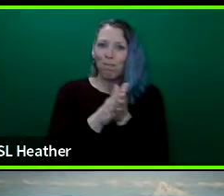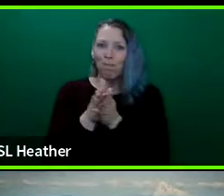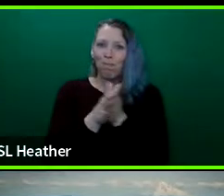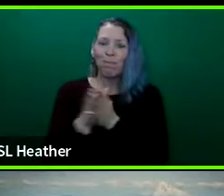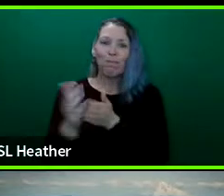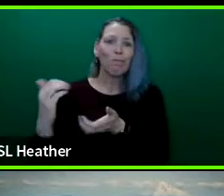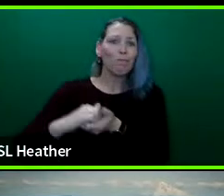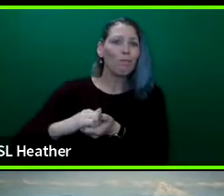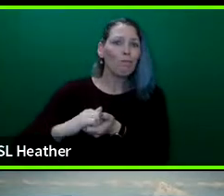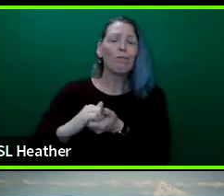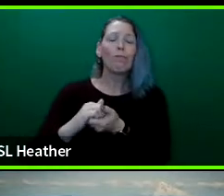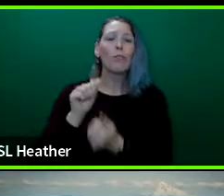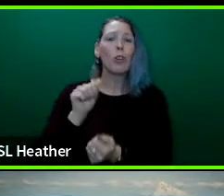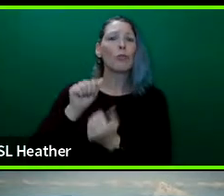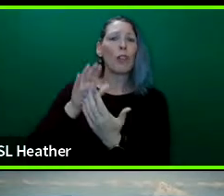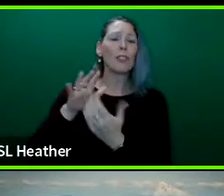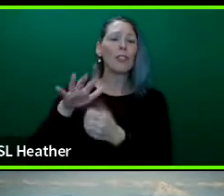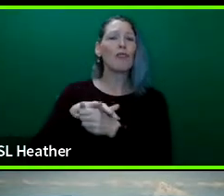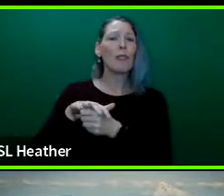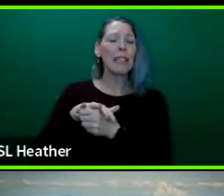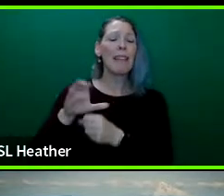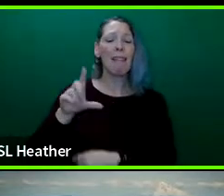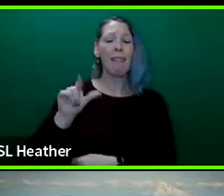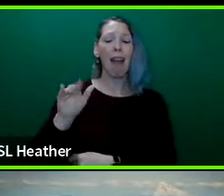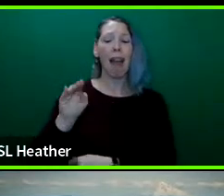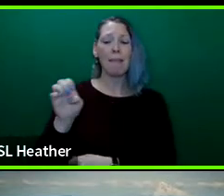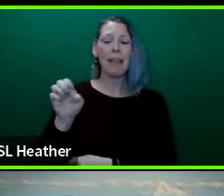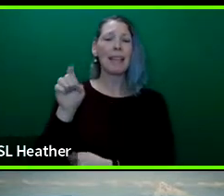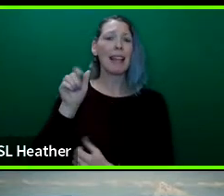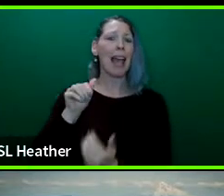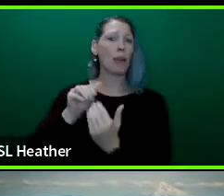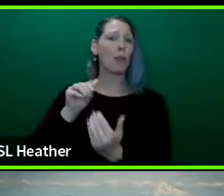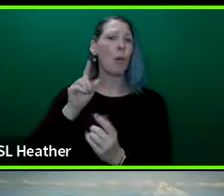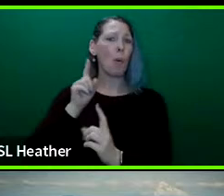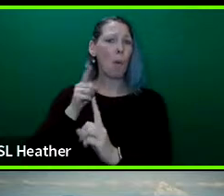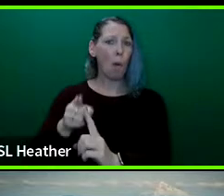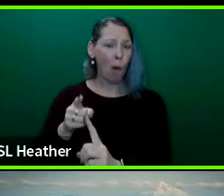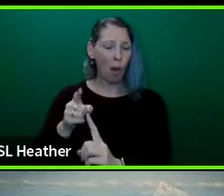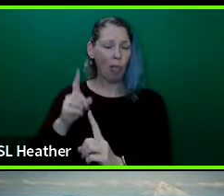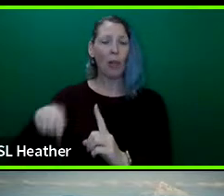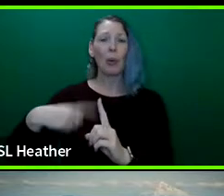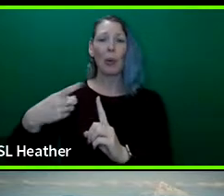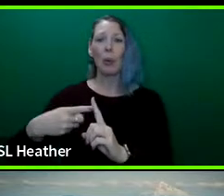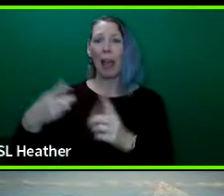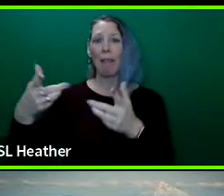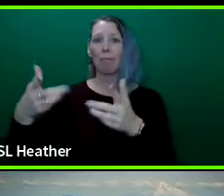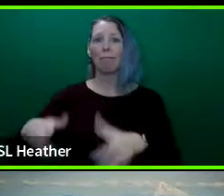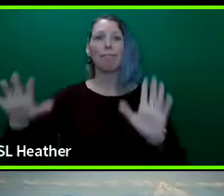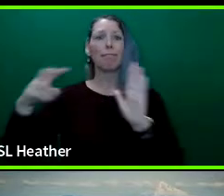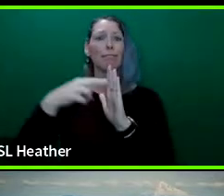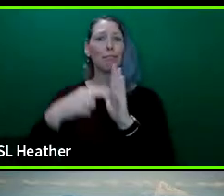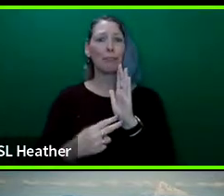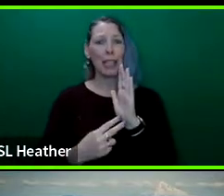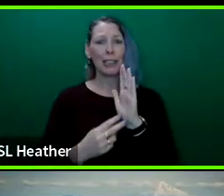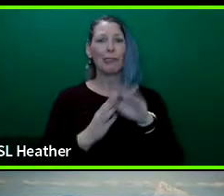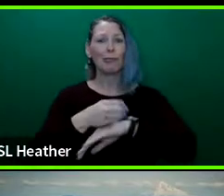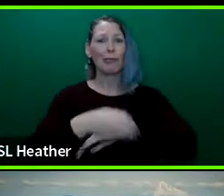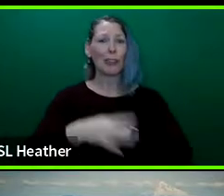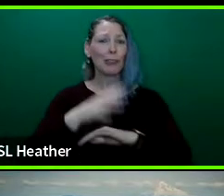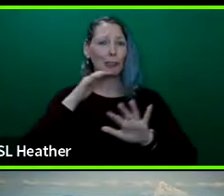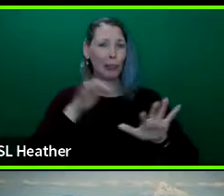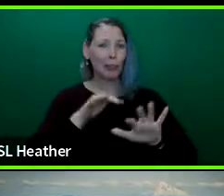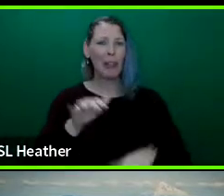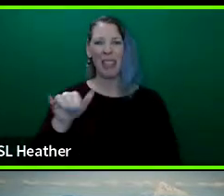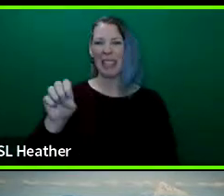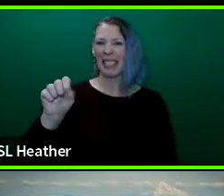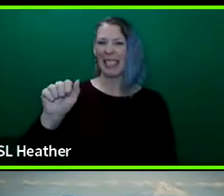on addressing the region's climate and equity goals with the completion of a bridge across the river. Those are